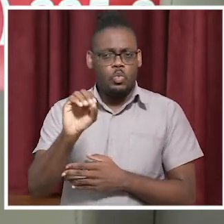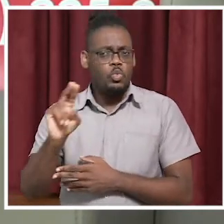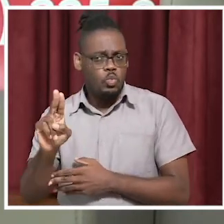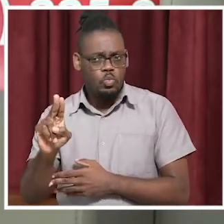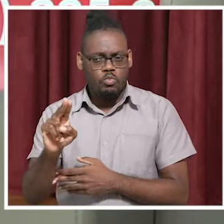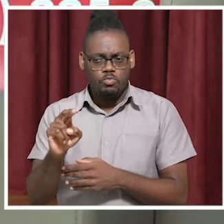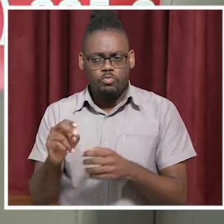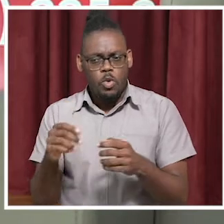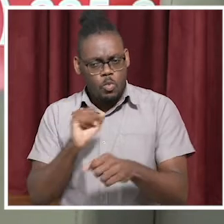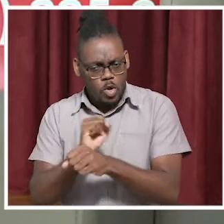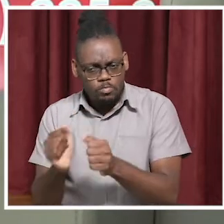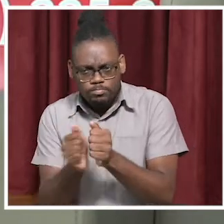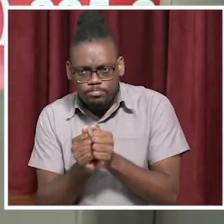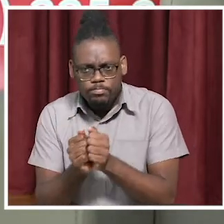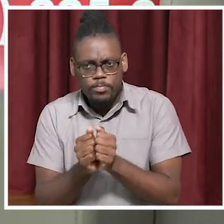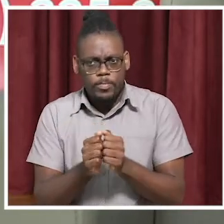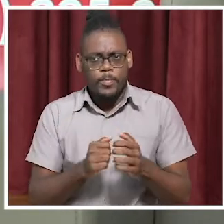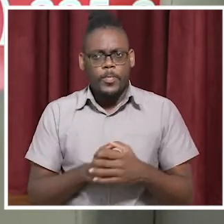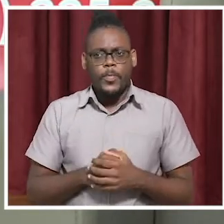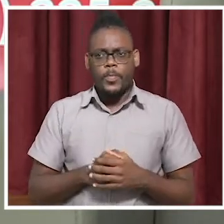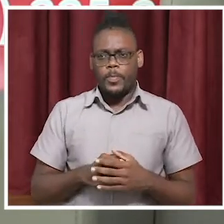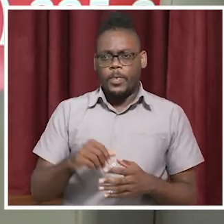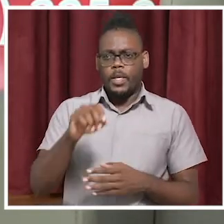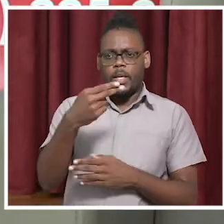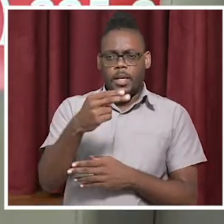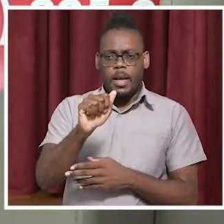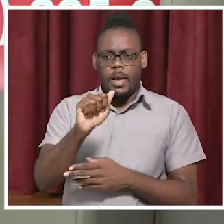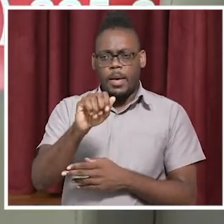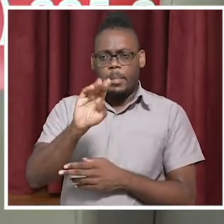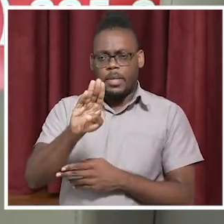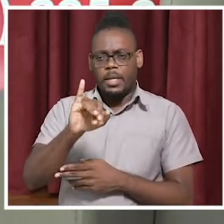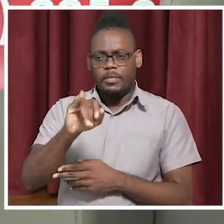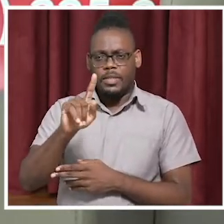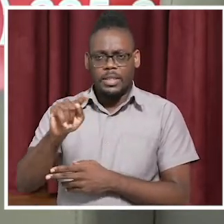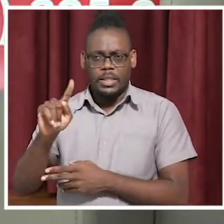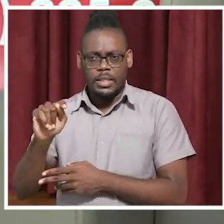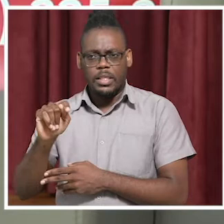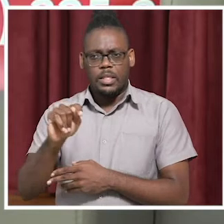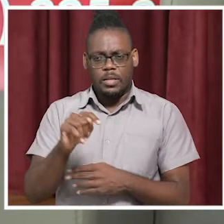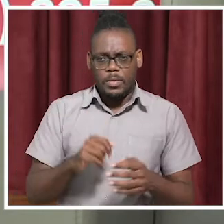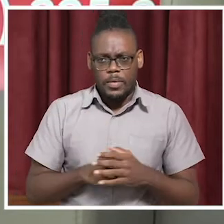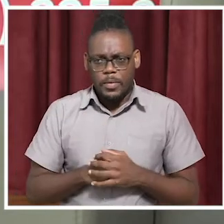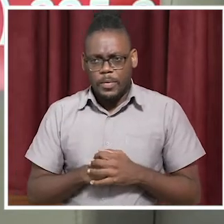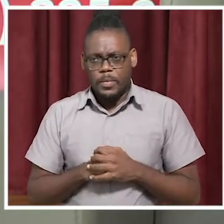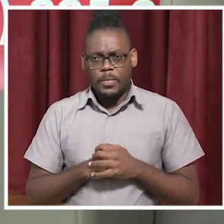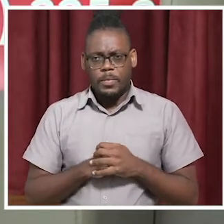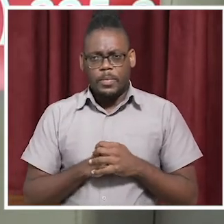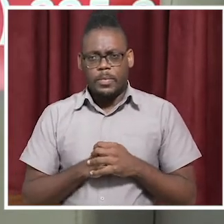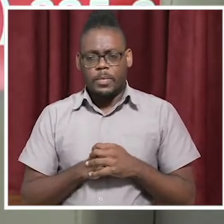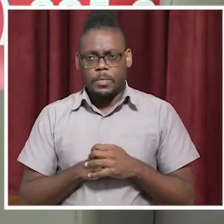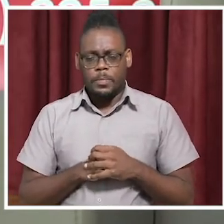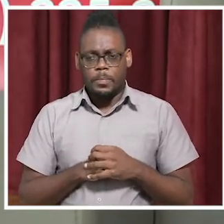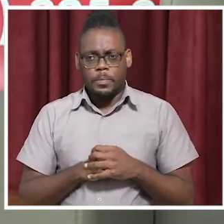Humanity is known for assisting with labor. So that in itself would also give assistance to, further assistance to people. So